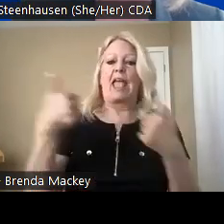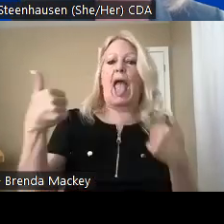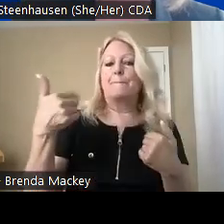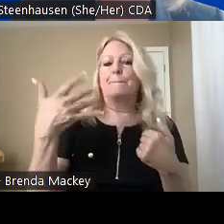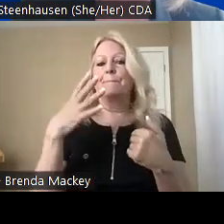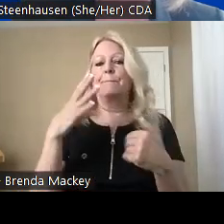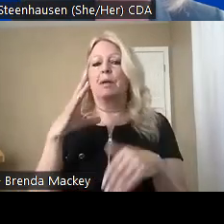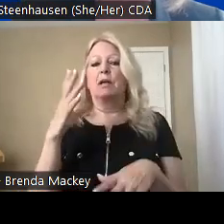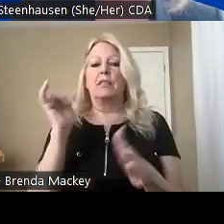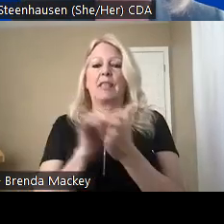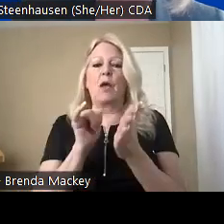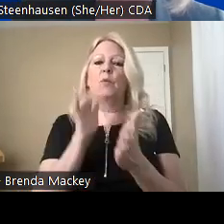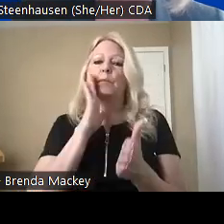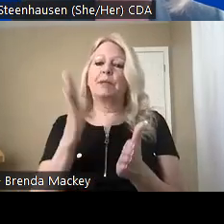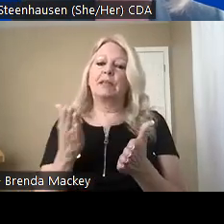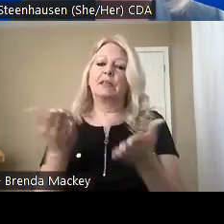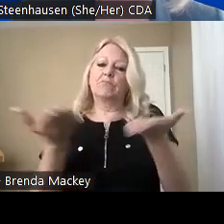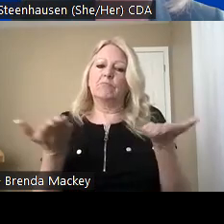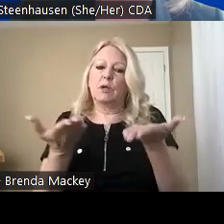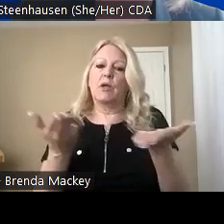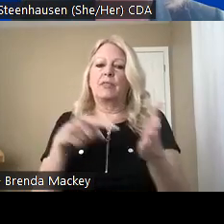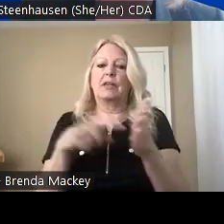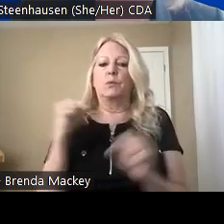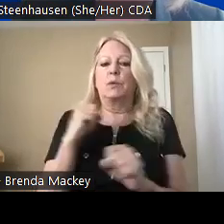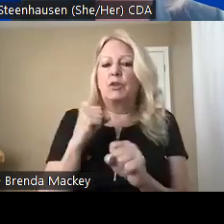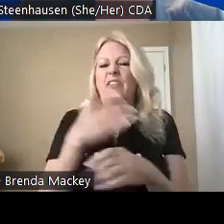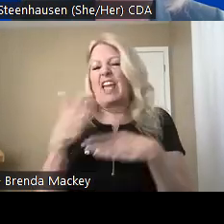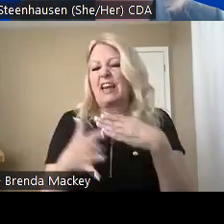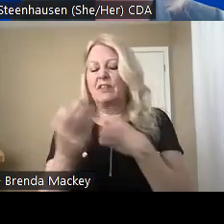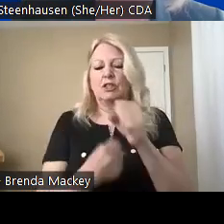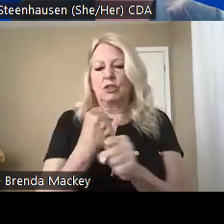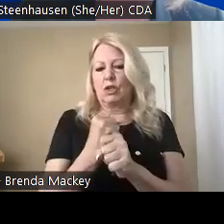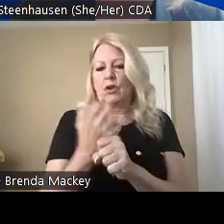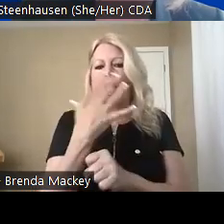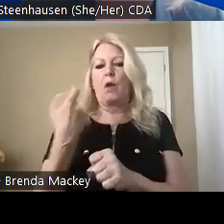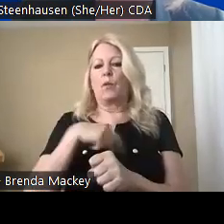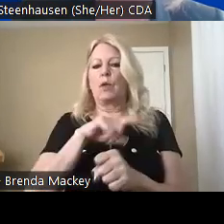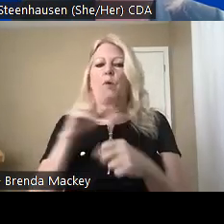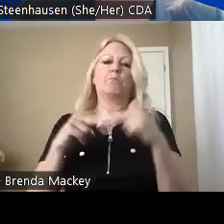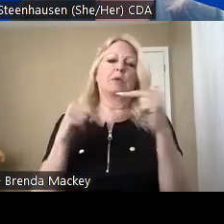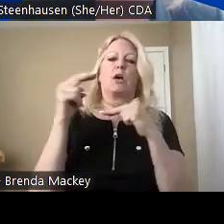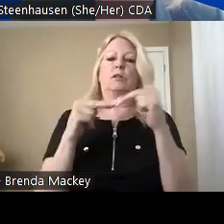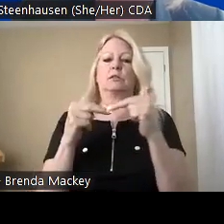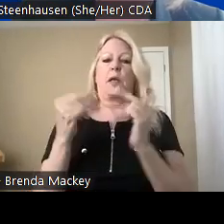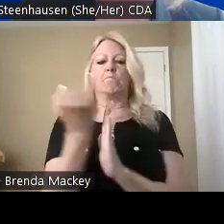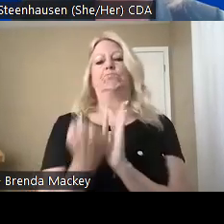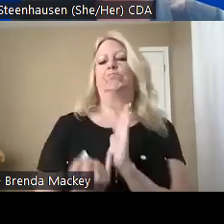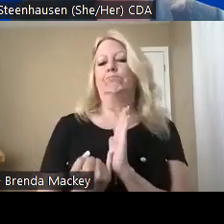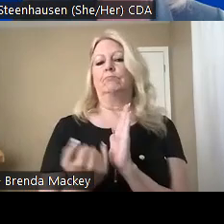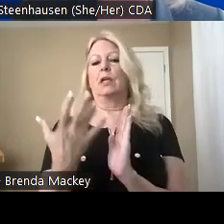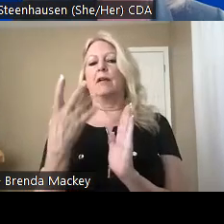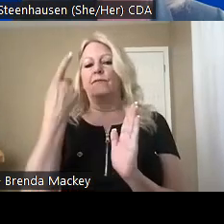winter or at the end of this year, and then we will build a roadmap that tries to set a path forward for